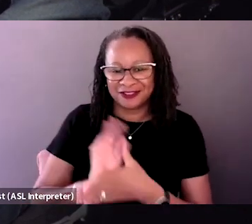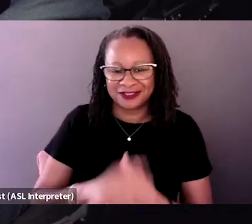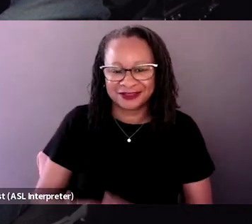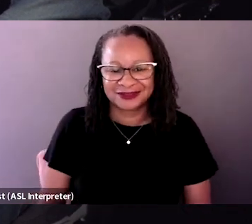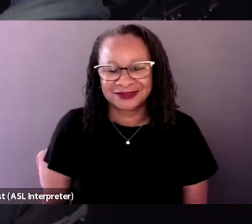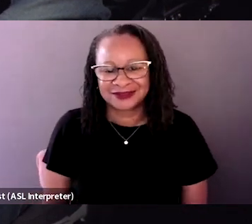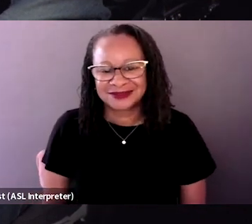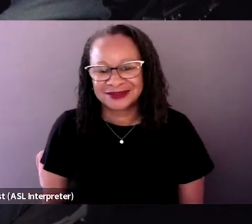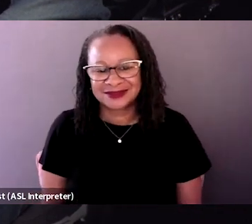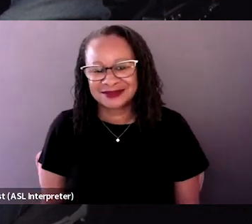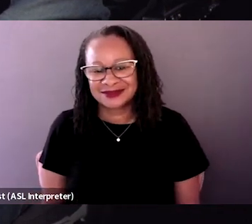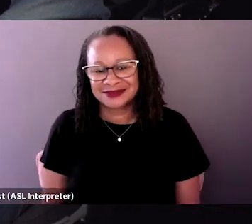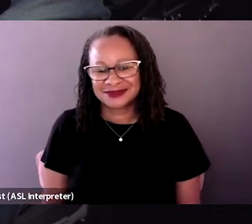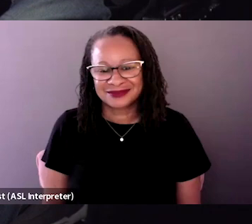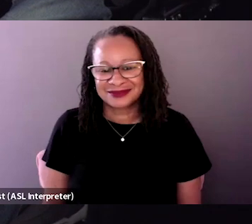film?